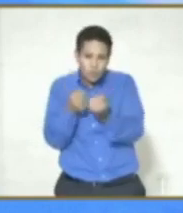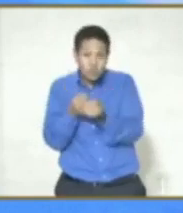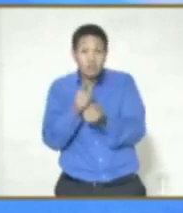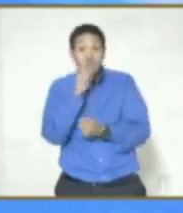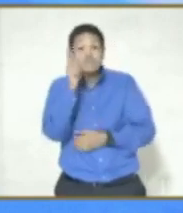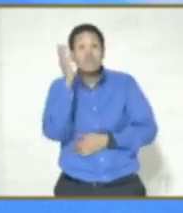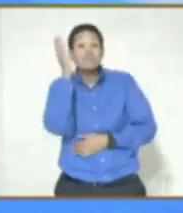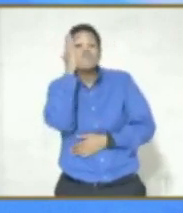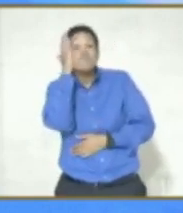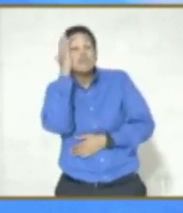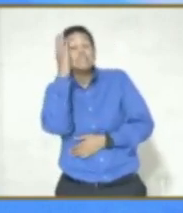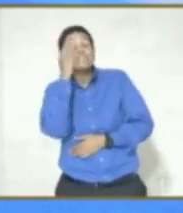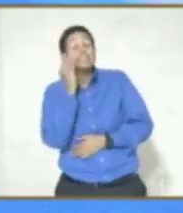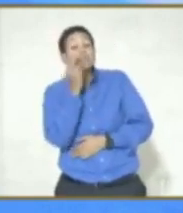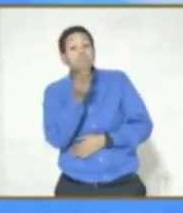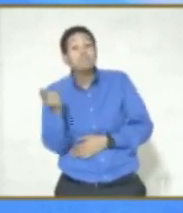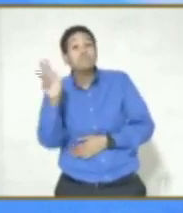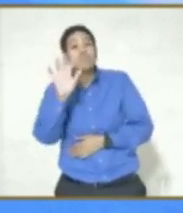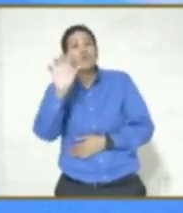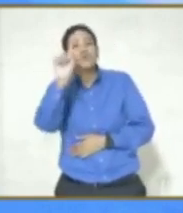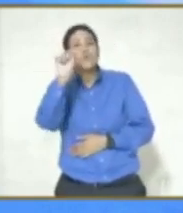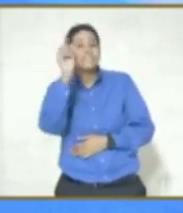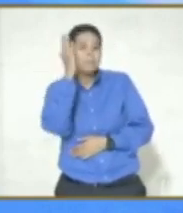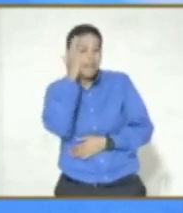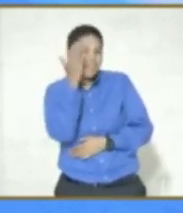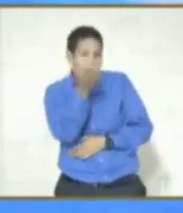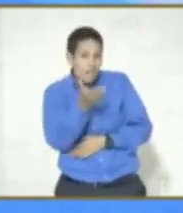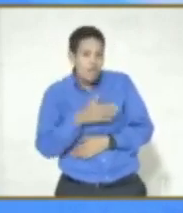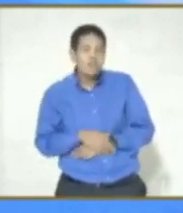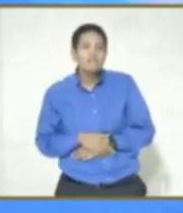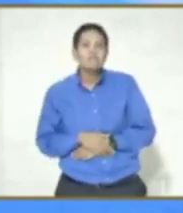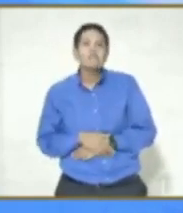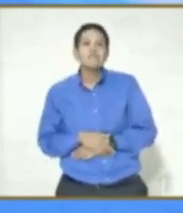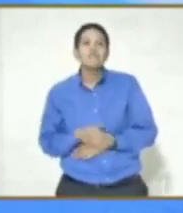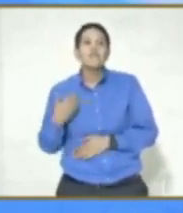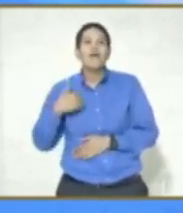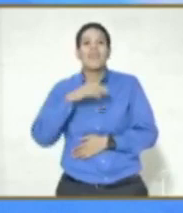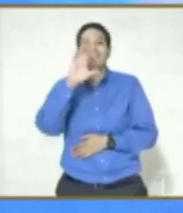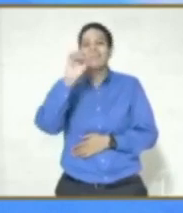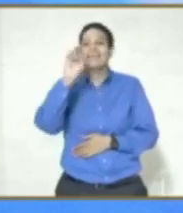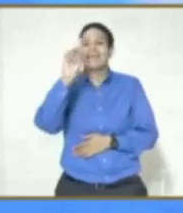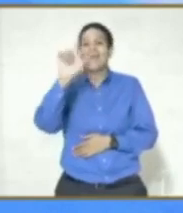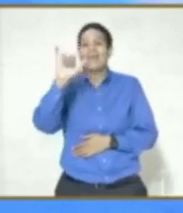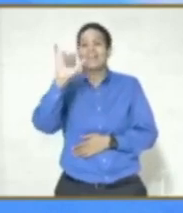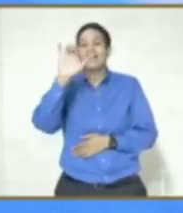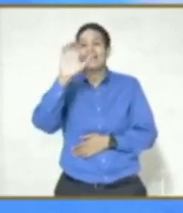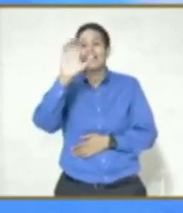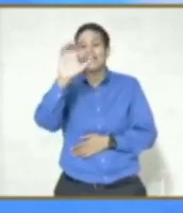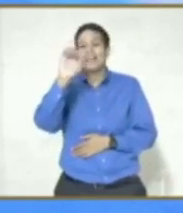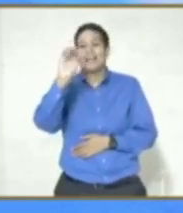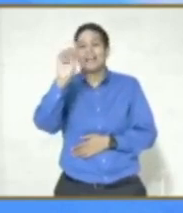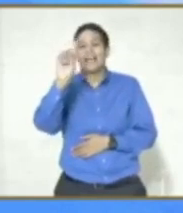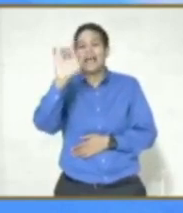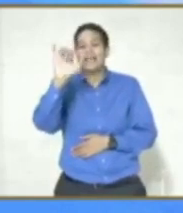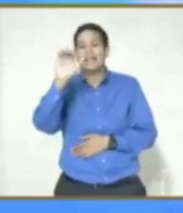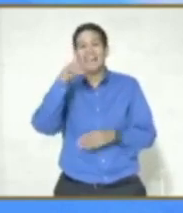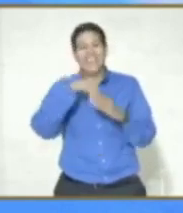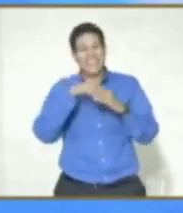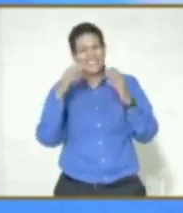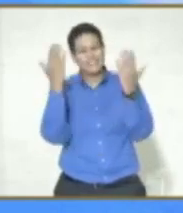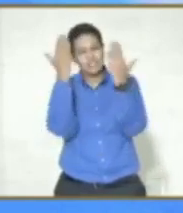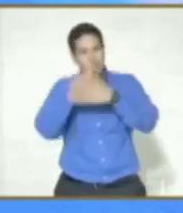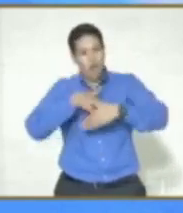residential facility. It holds about 20 beds. We have Candle in the Dark, which is more of a feeding program